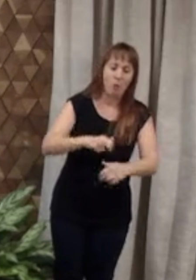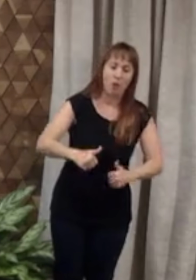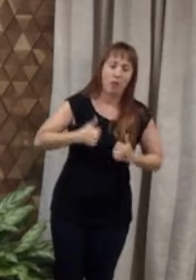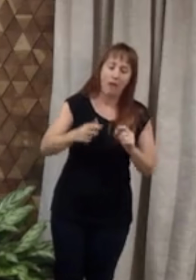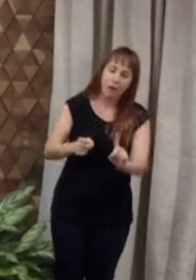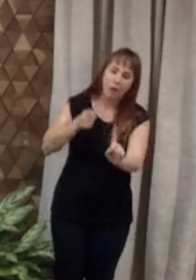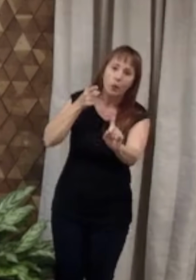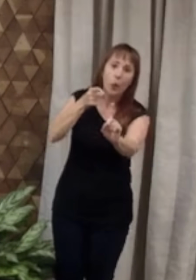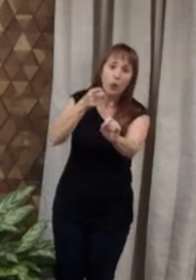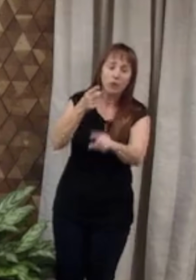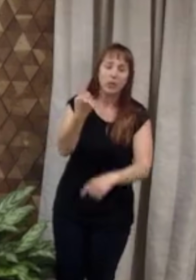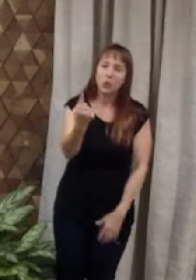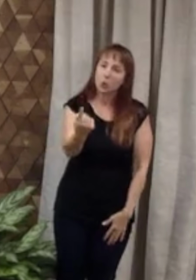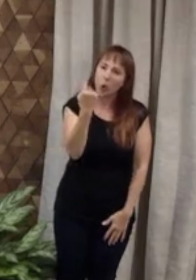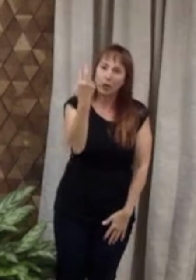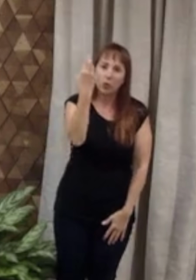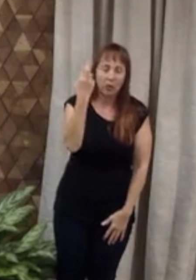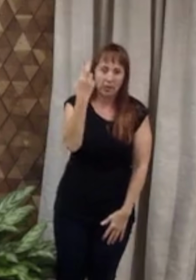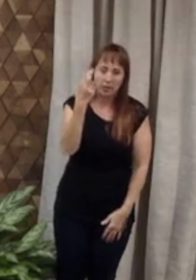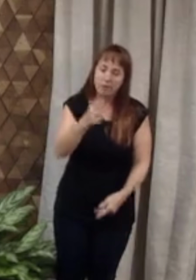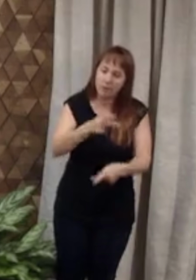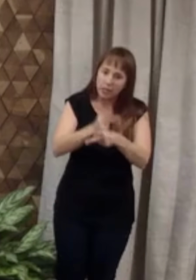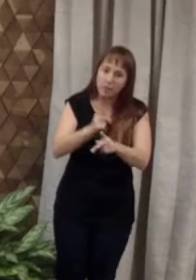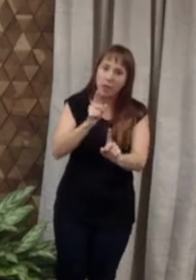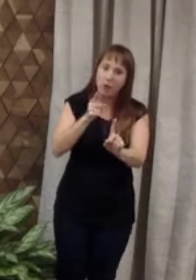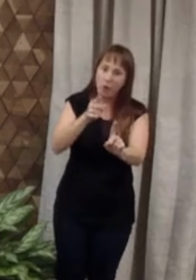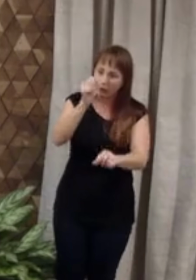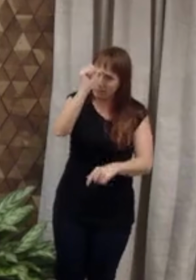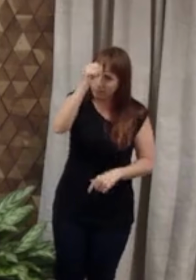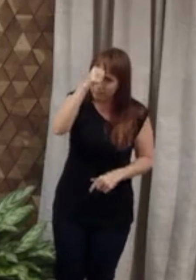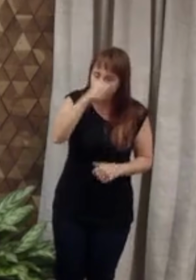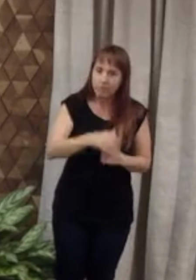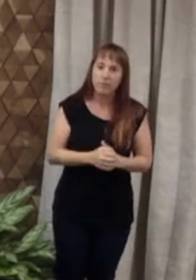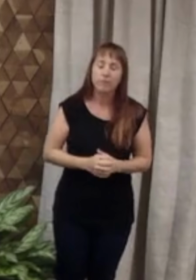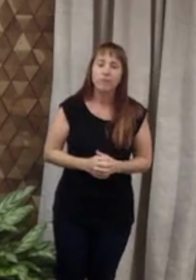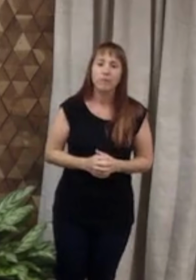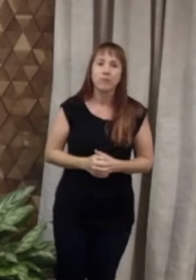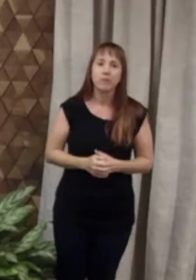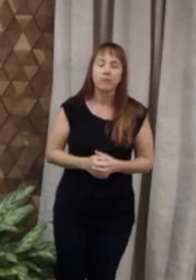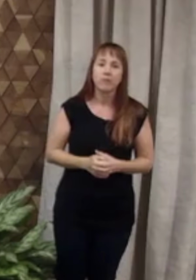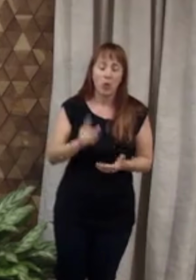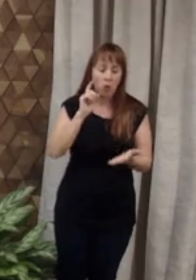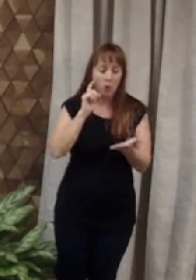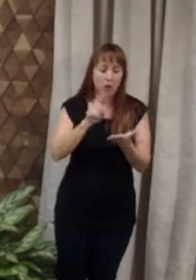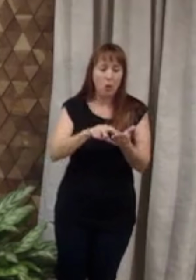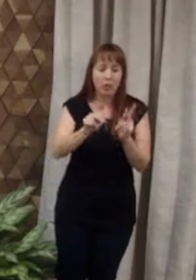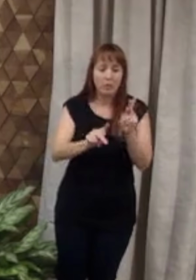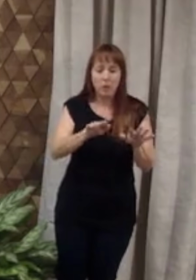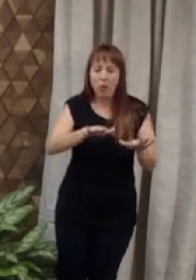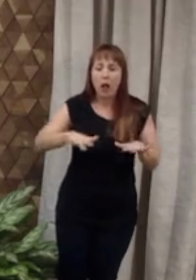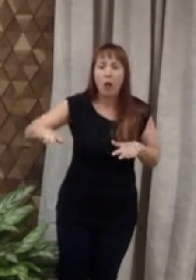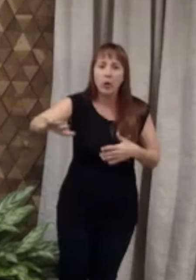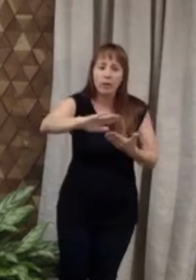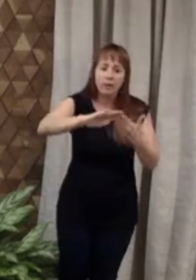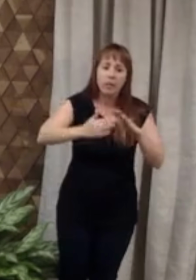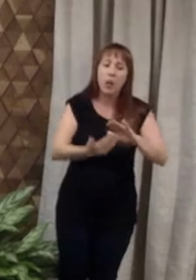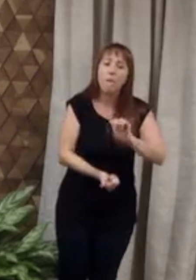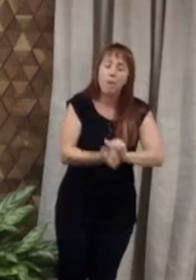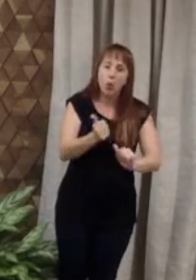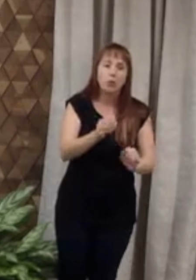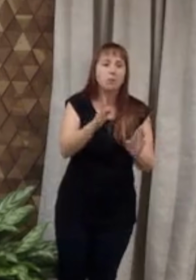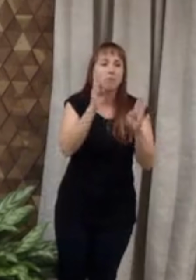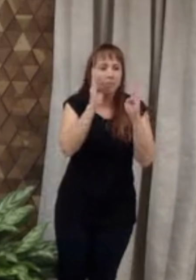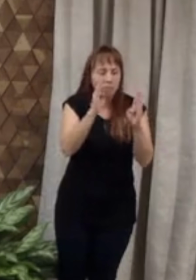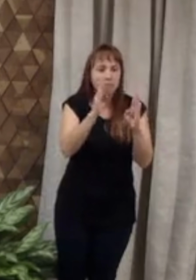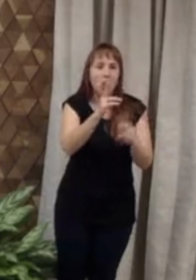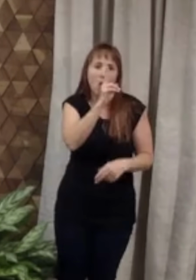is the only reason. That's the goal in mind. And, you know, what we're seeing out there is the majority of people are listening